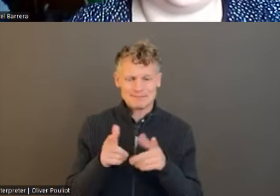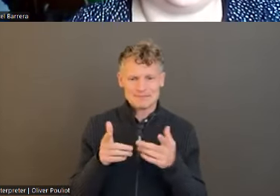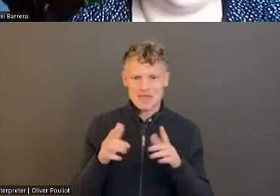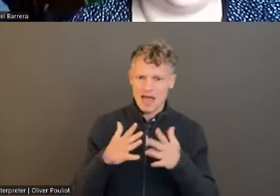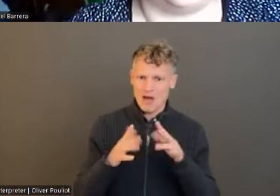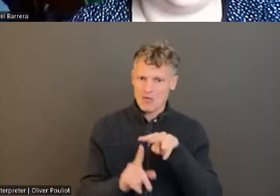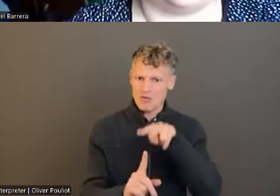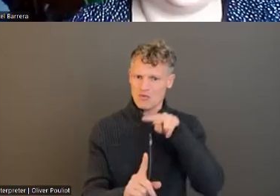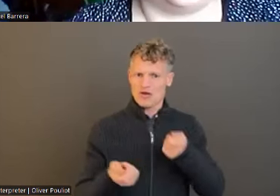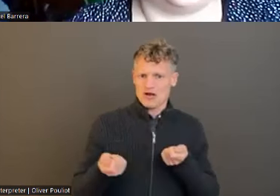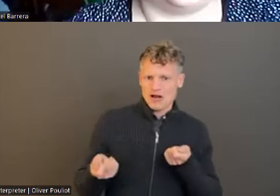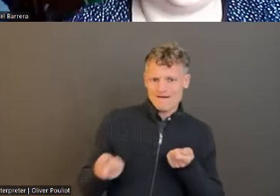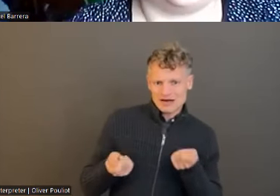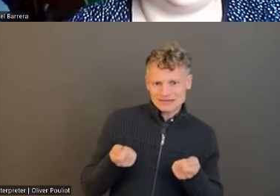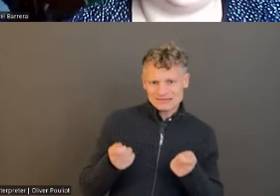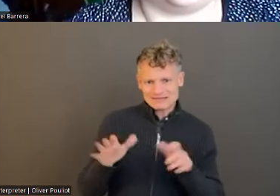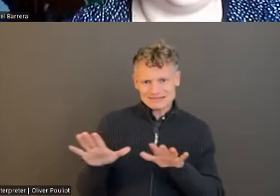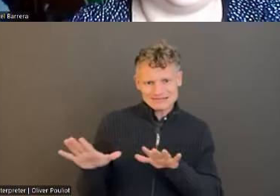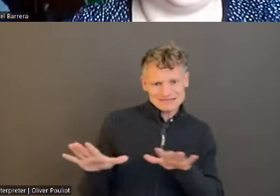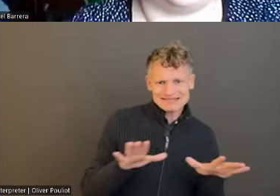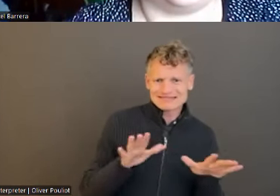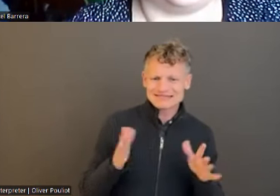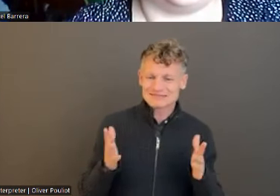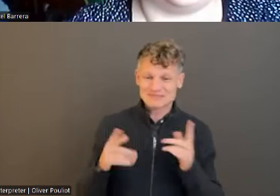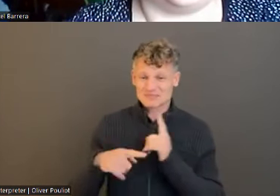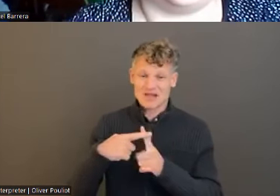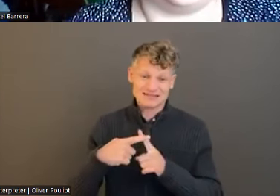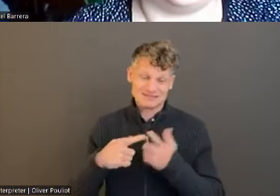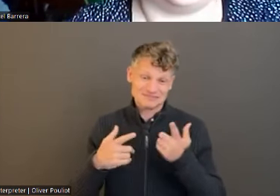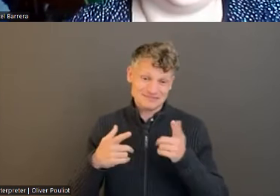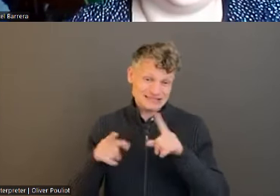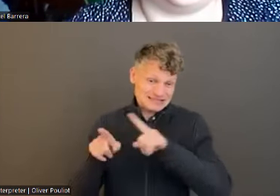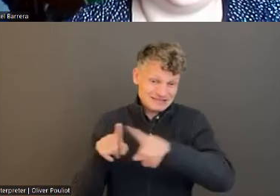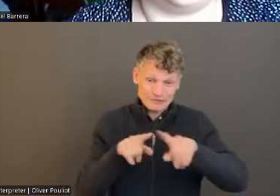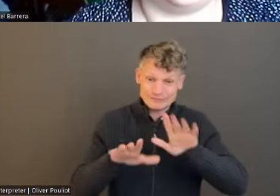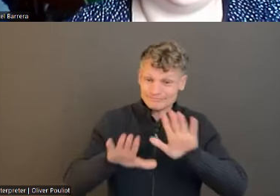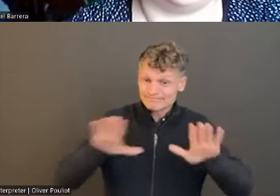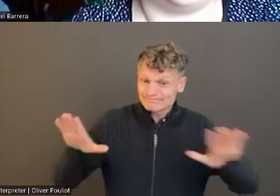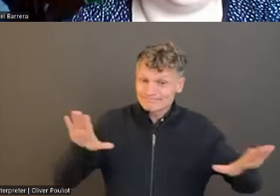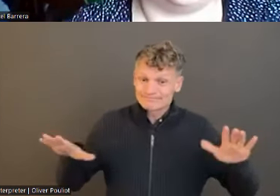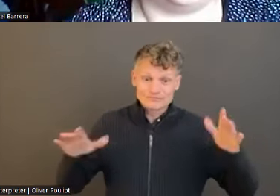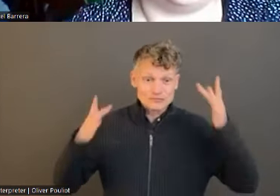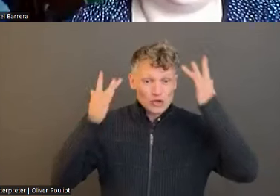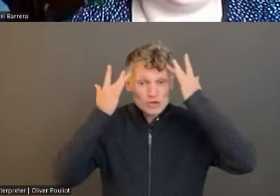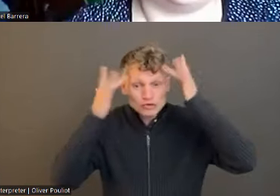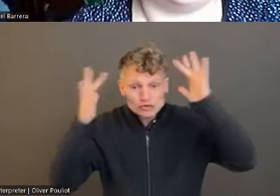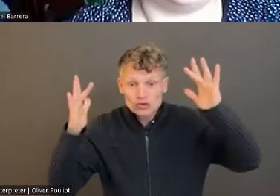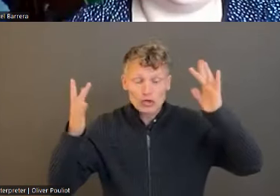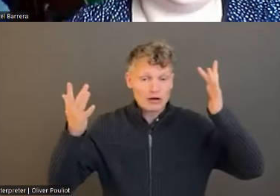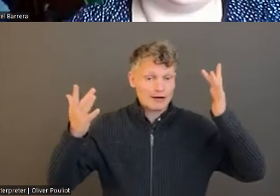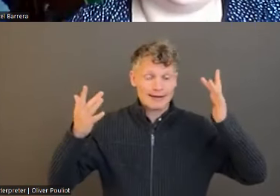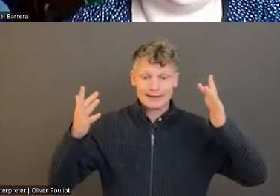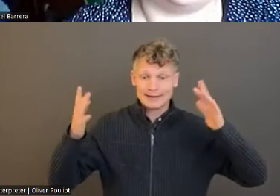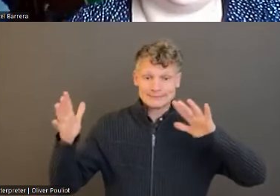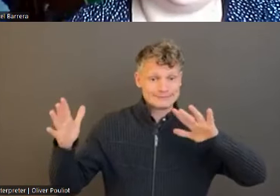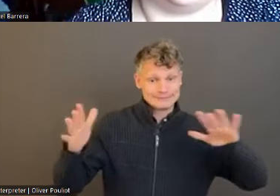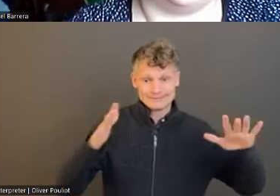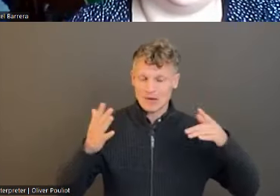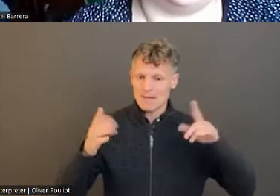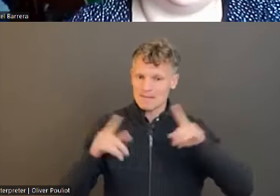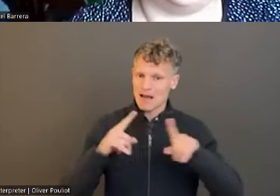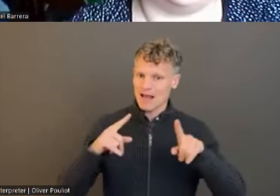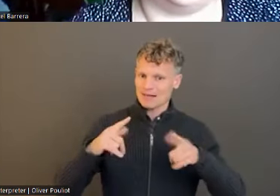terms? The institutions are different. So we have this common goal, and we have to work together to